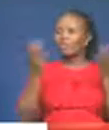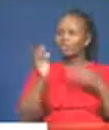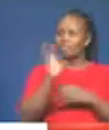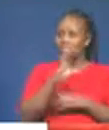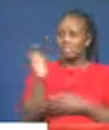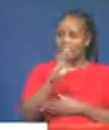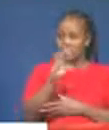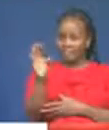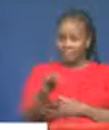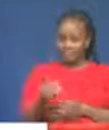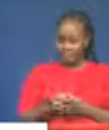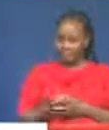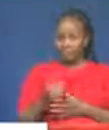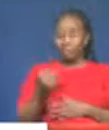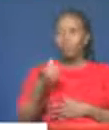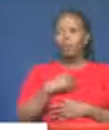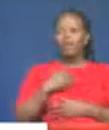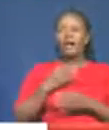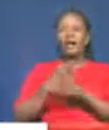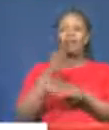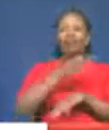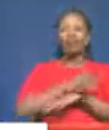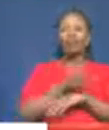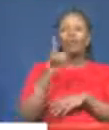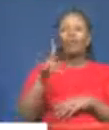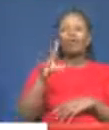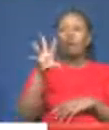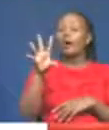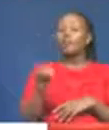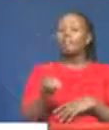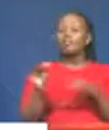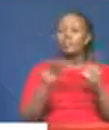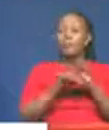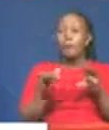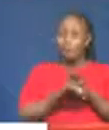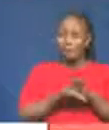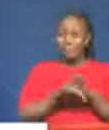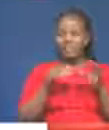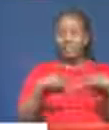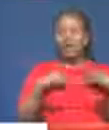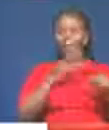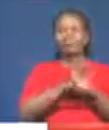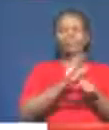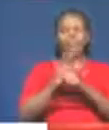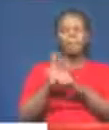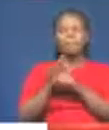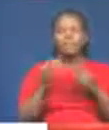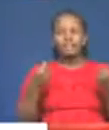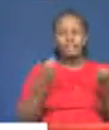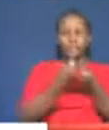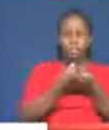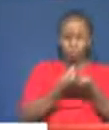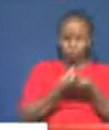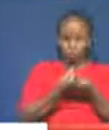have over 150 players playing in Mombasa Open Chess Championship.